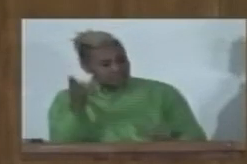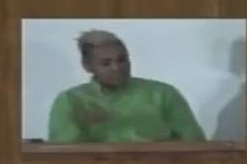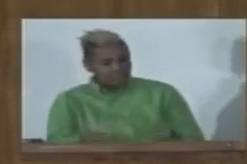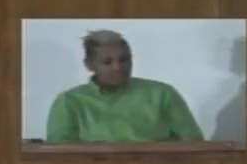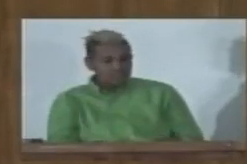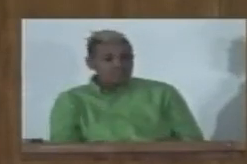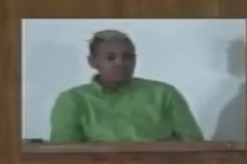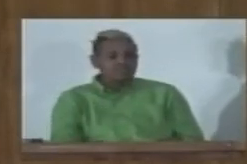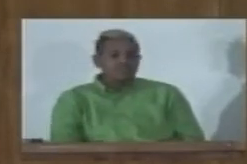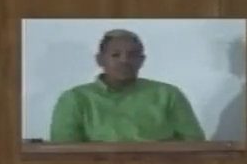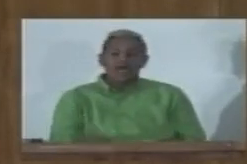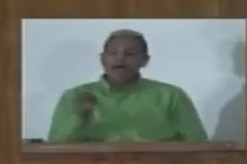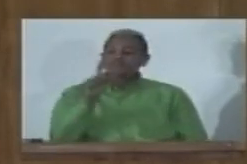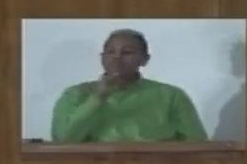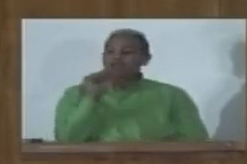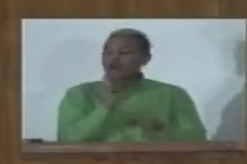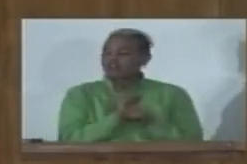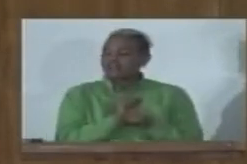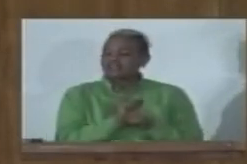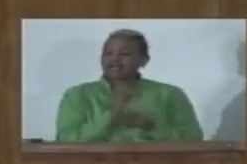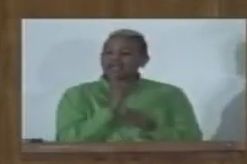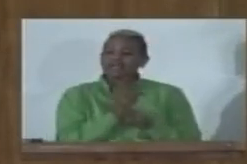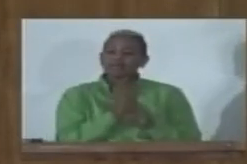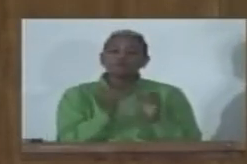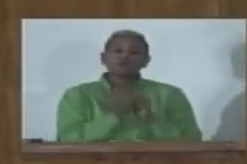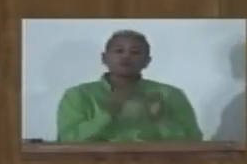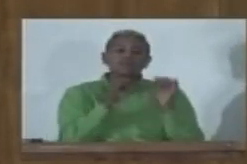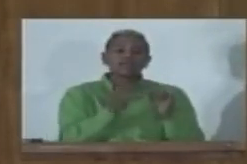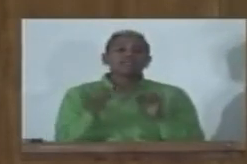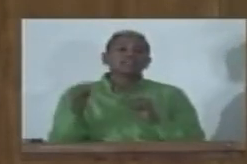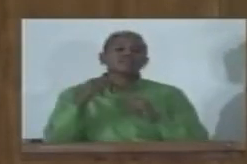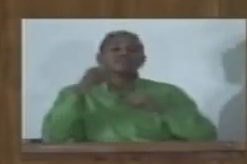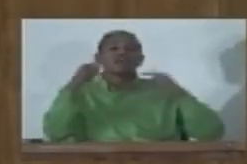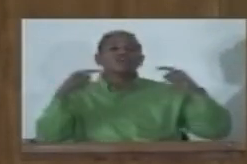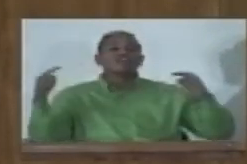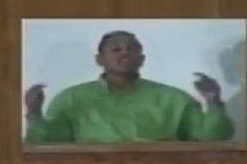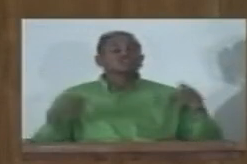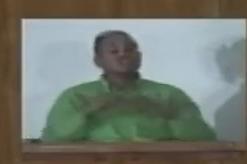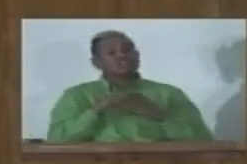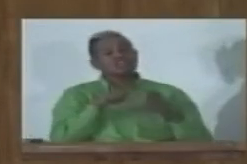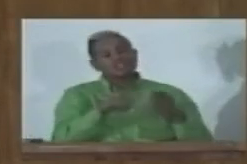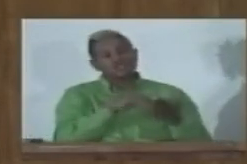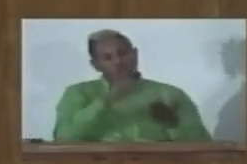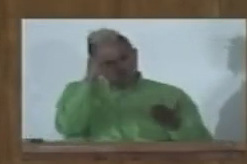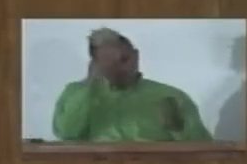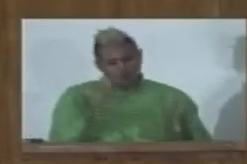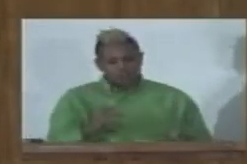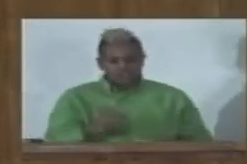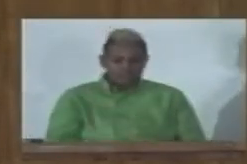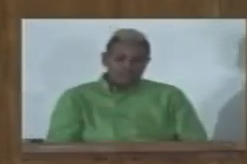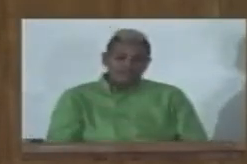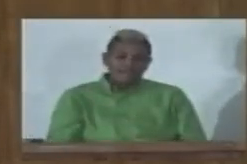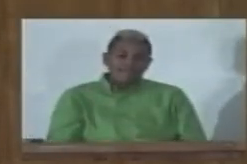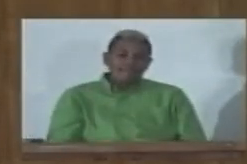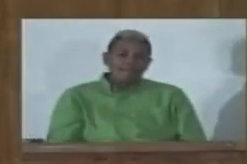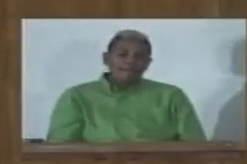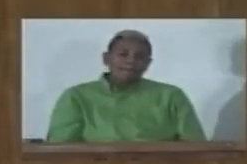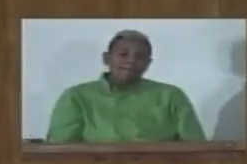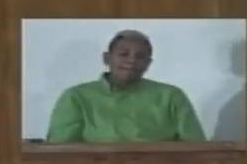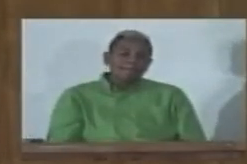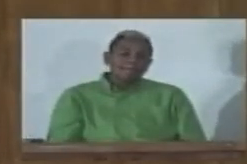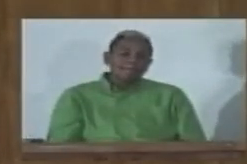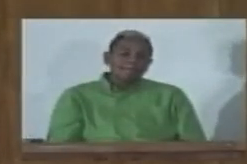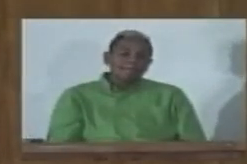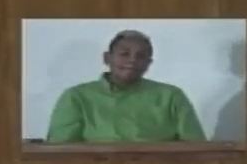to be authentic and in keeping with the individual variation in these learners. And Mr. President, I want